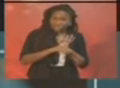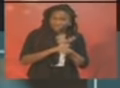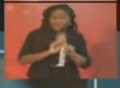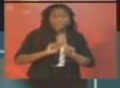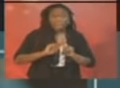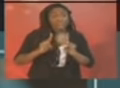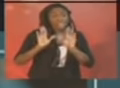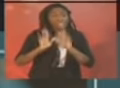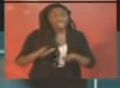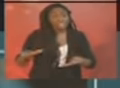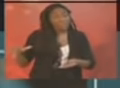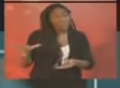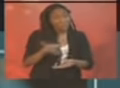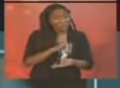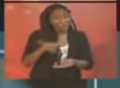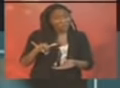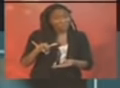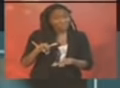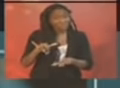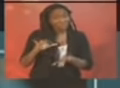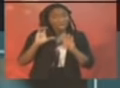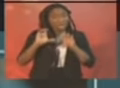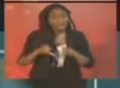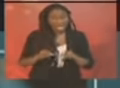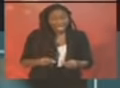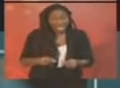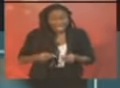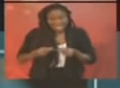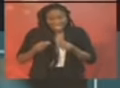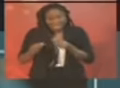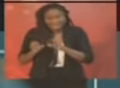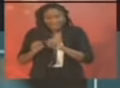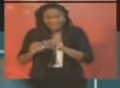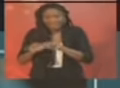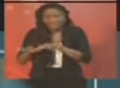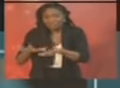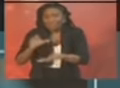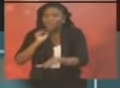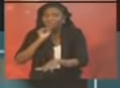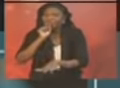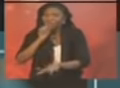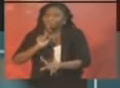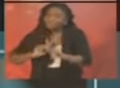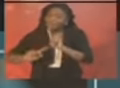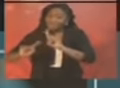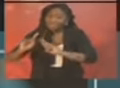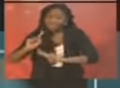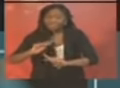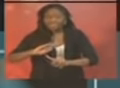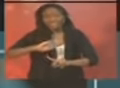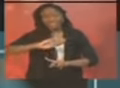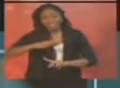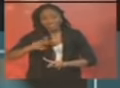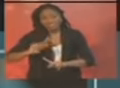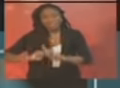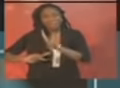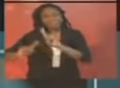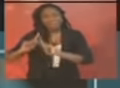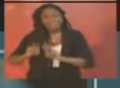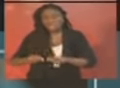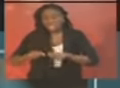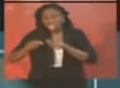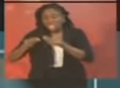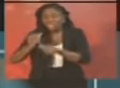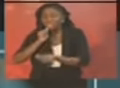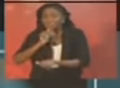of transferring the infection on to those vulnerable populations. As we mentioned before, the pregnant women, we have the